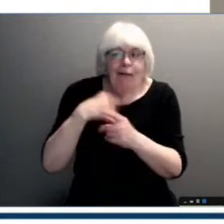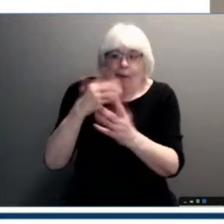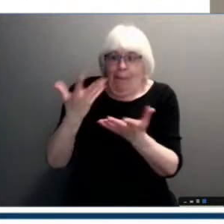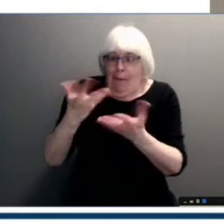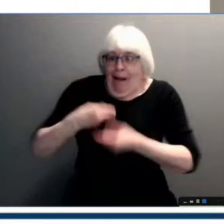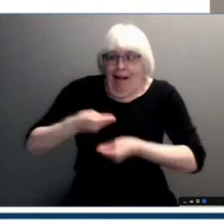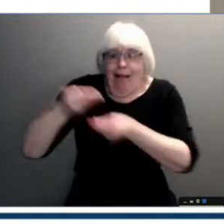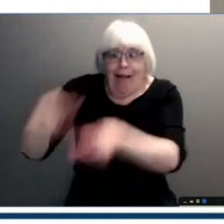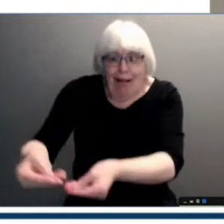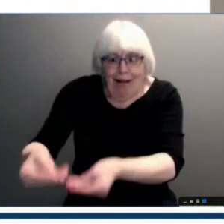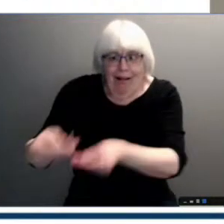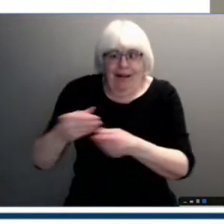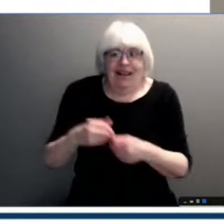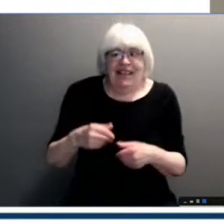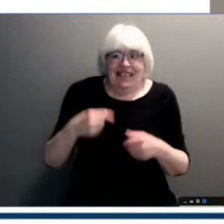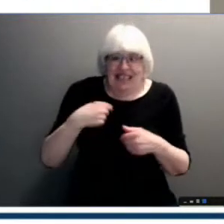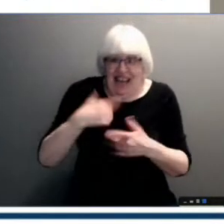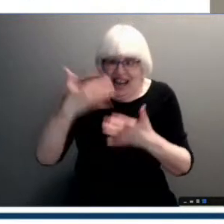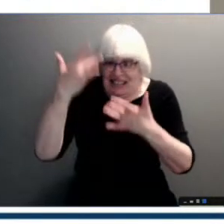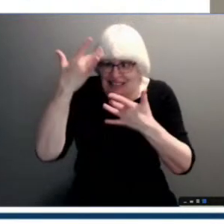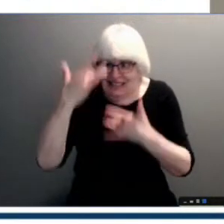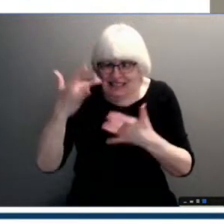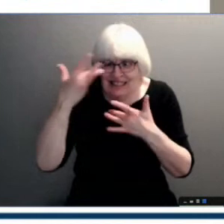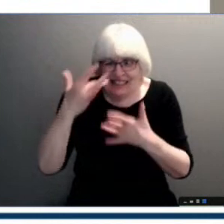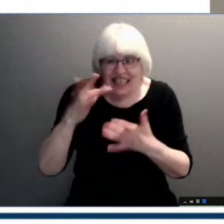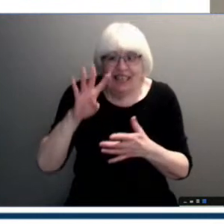develop symptoms. And close